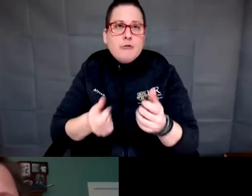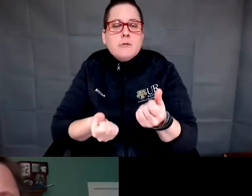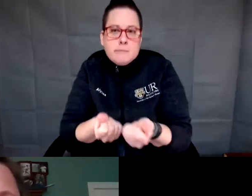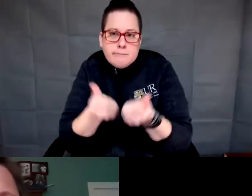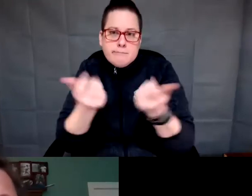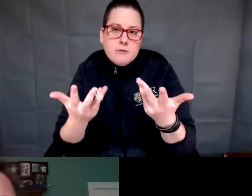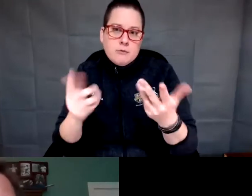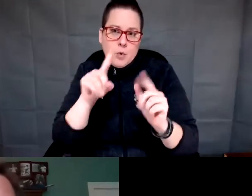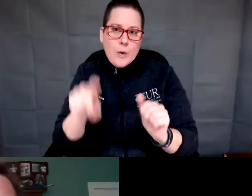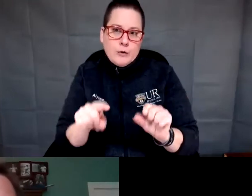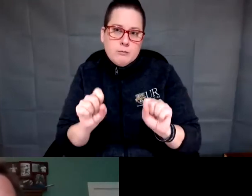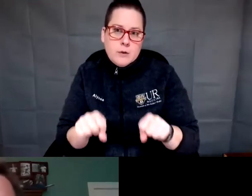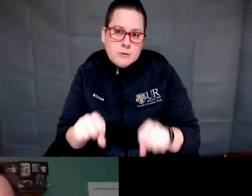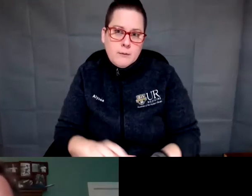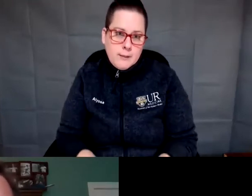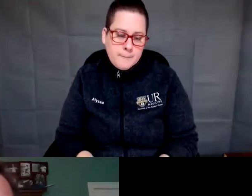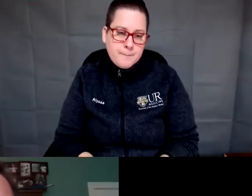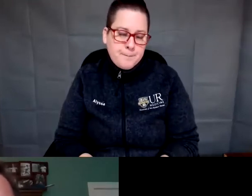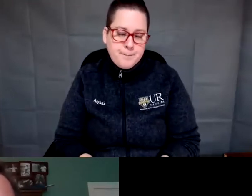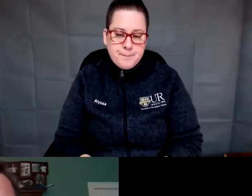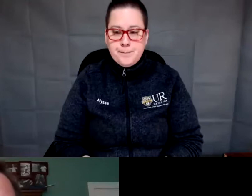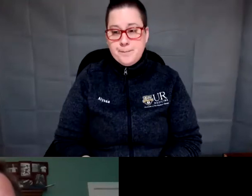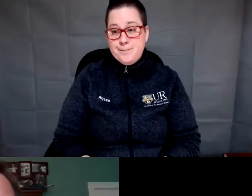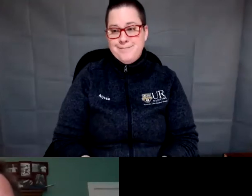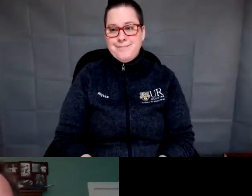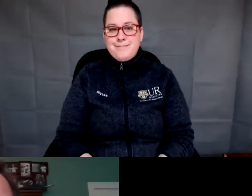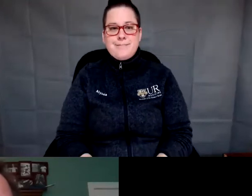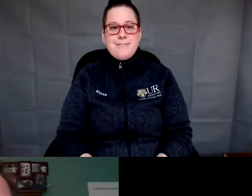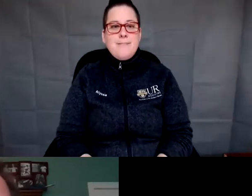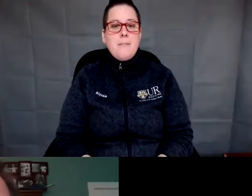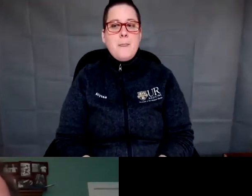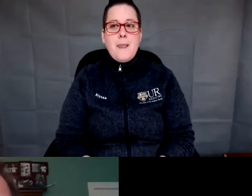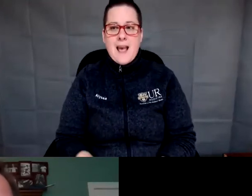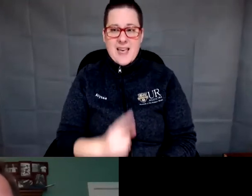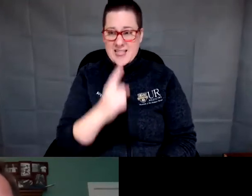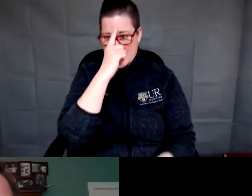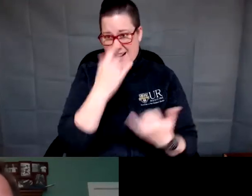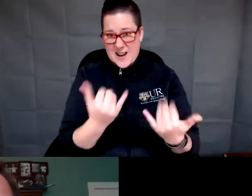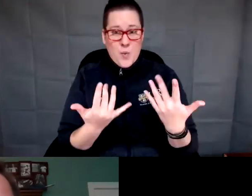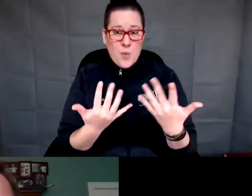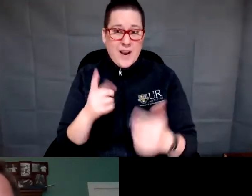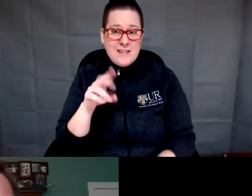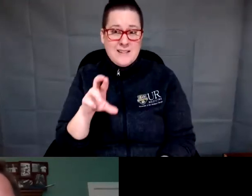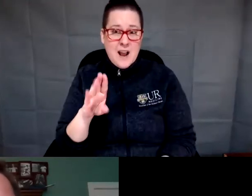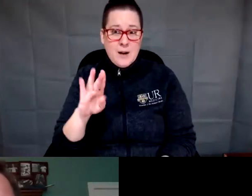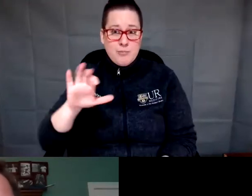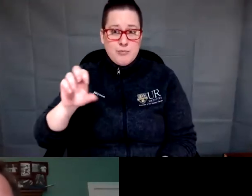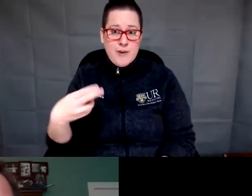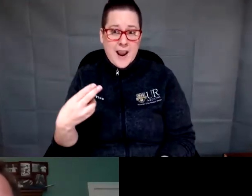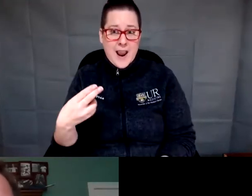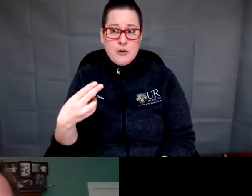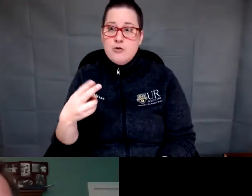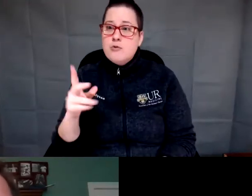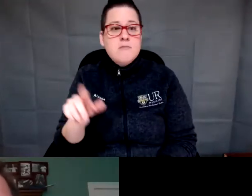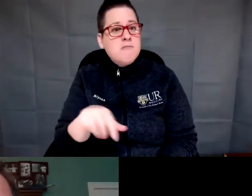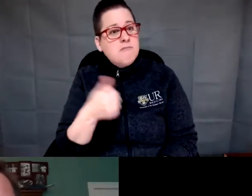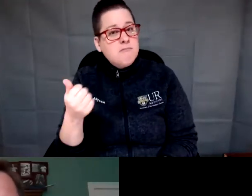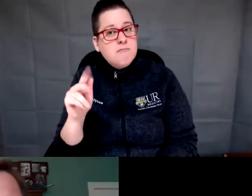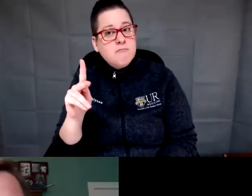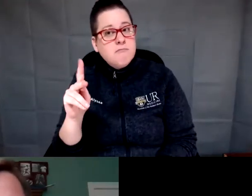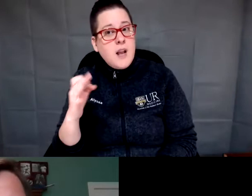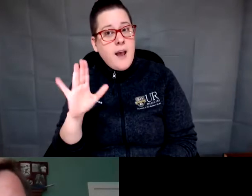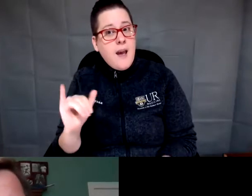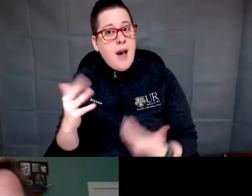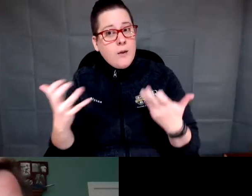any questions that you may have. So I think we're just waiting on Dr. Branch. Is there anything else, Kathy, that you wanted to